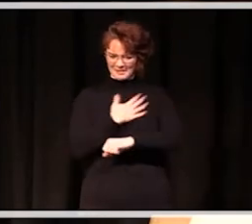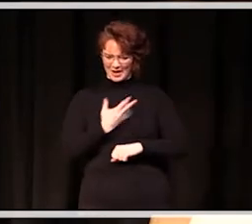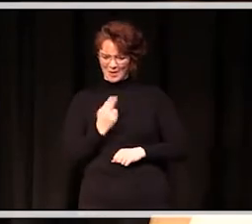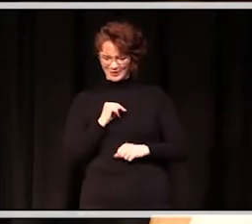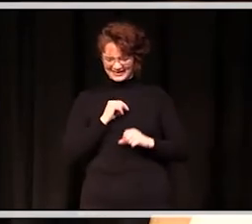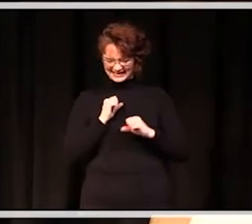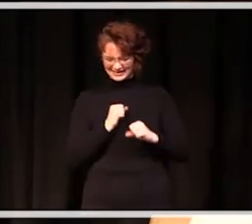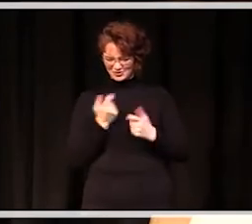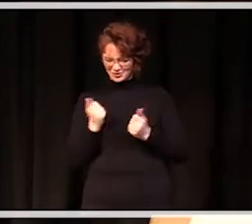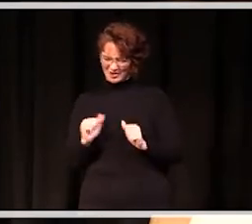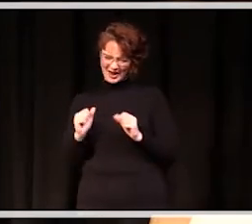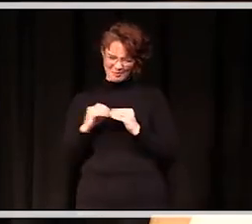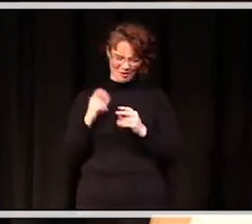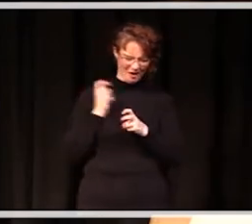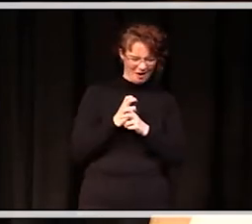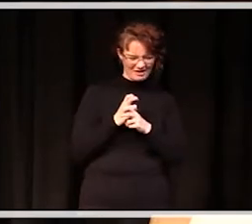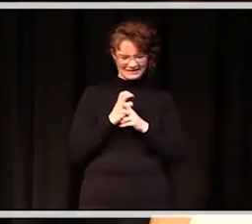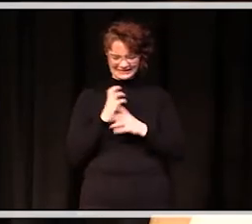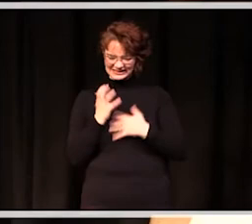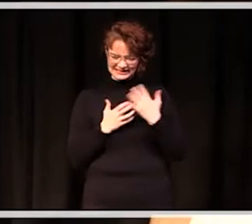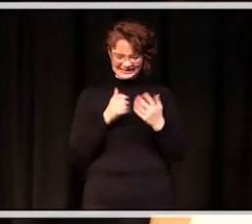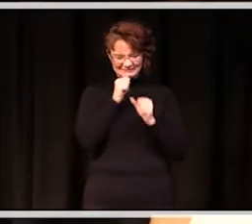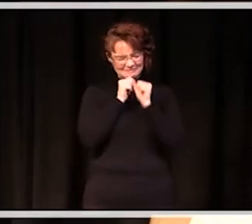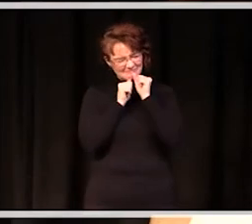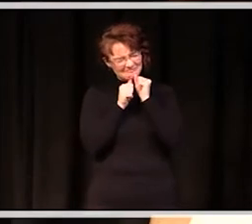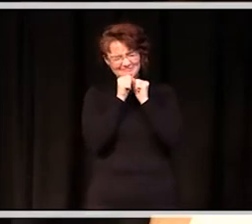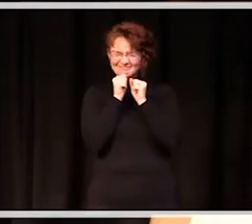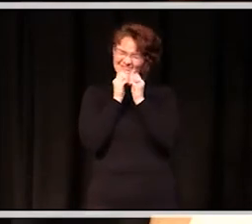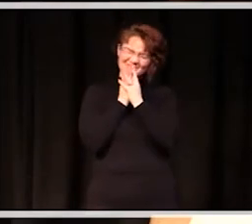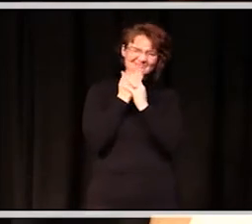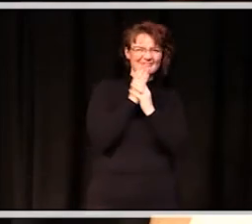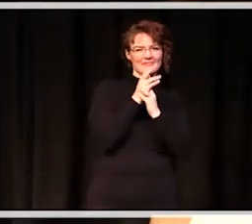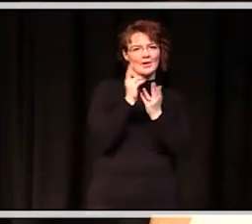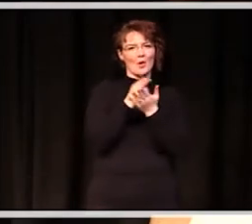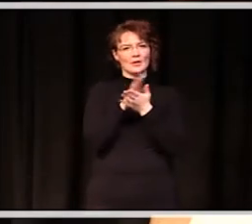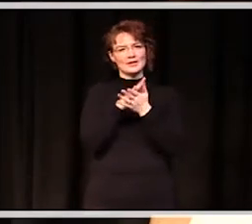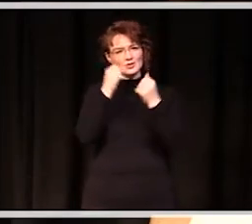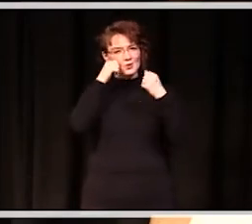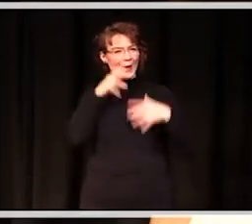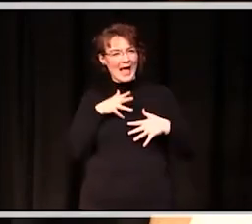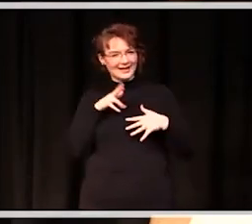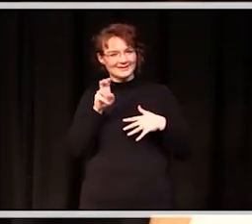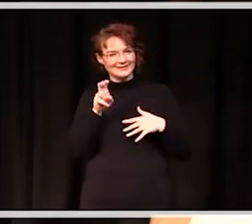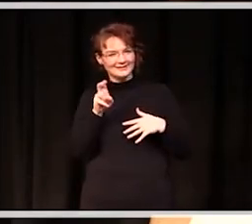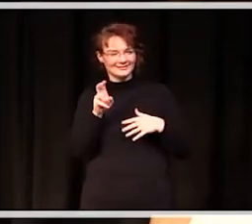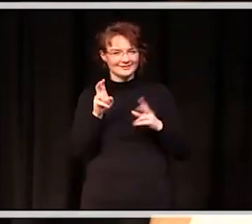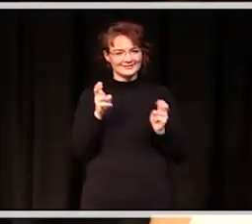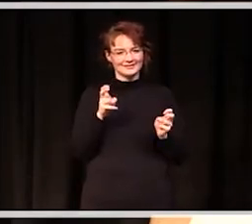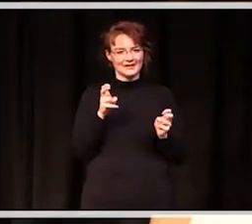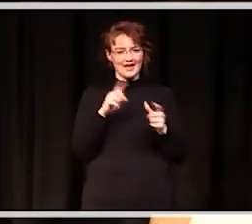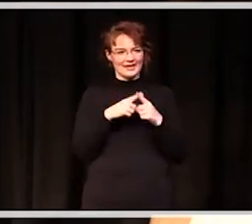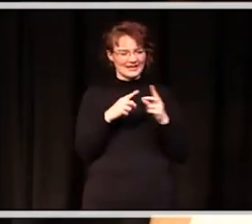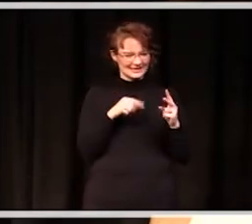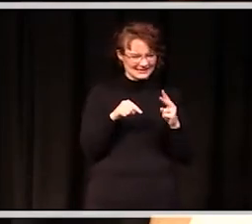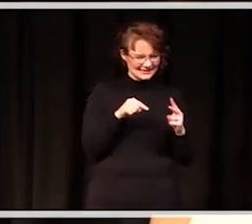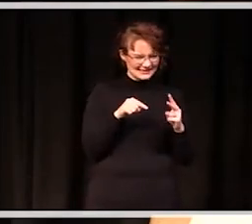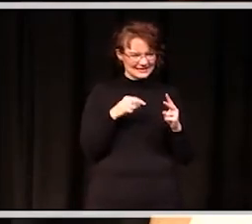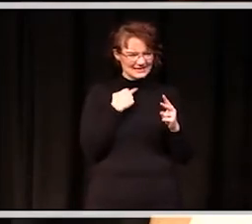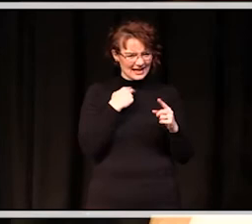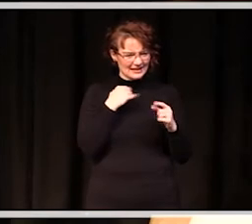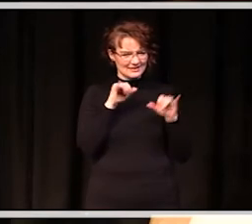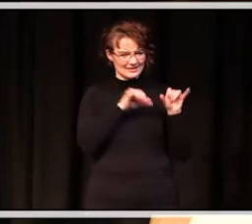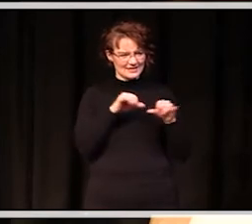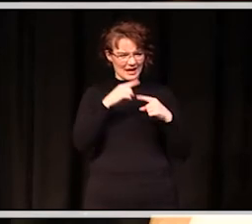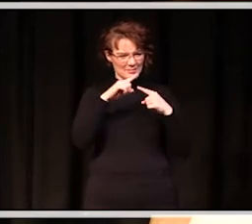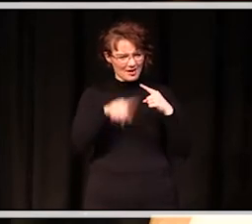try harder. And we're just like, you know, we're exerting holy sweat, and then we find ourselves stuck in the same patterns that we've